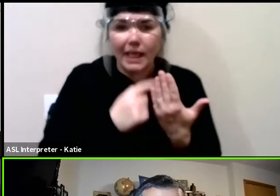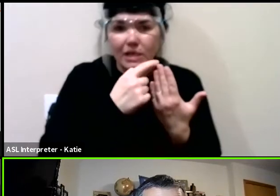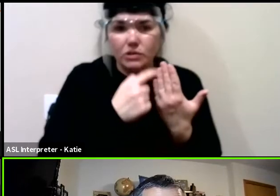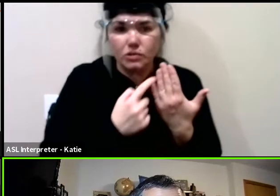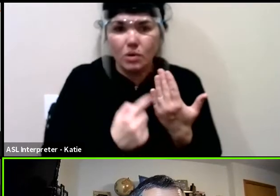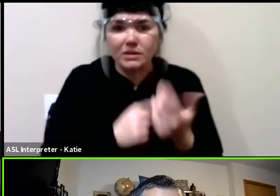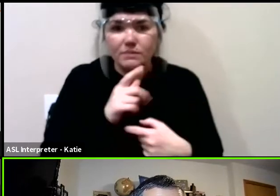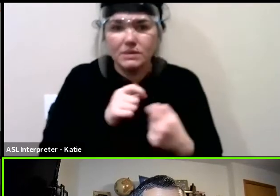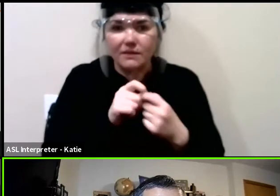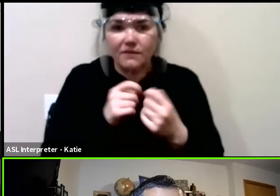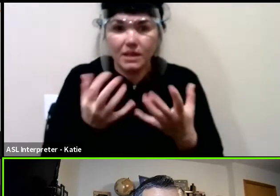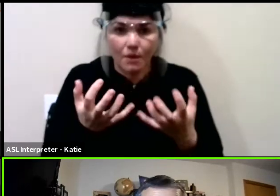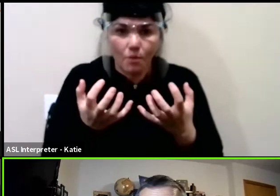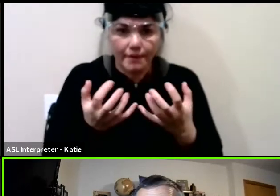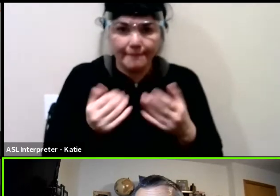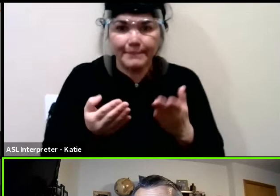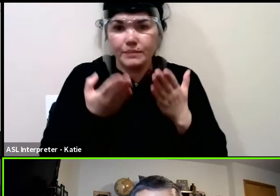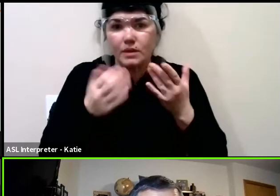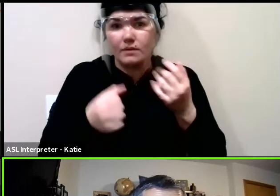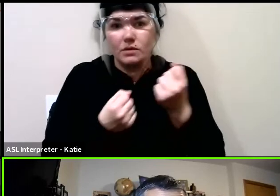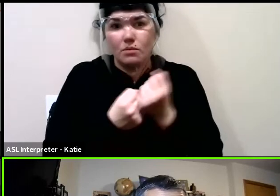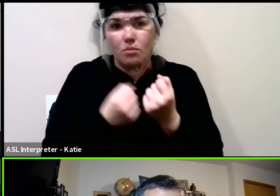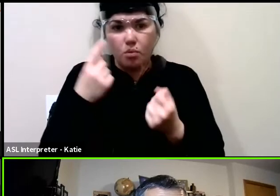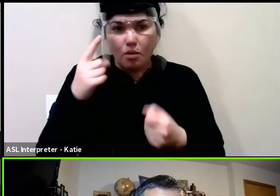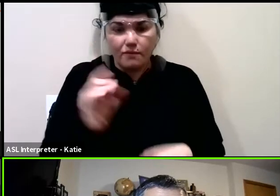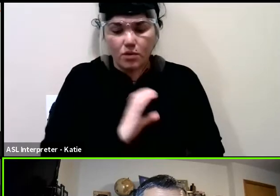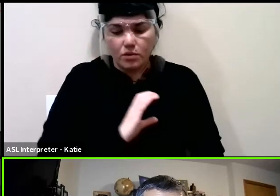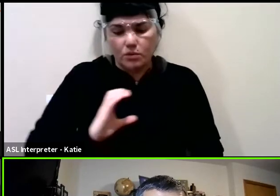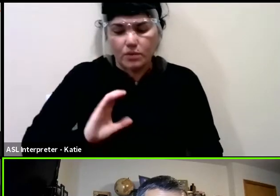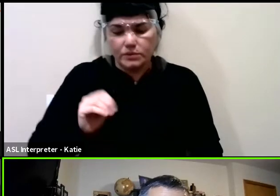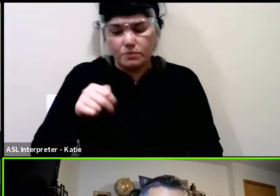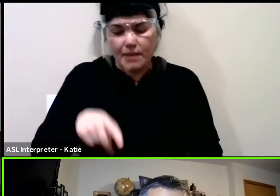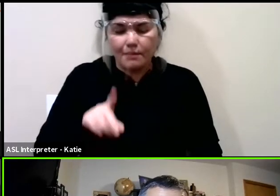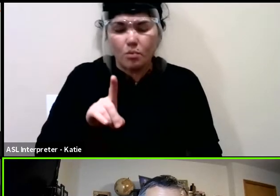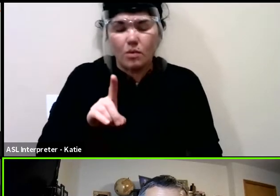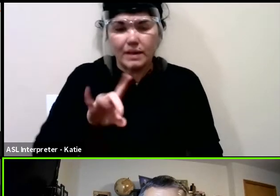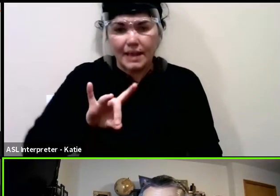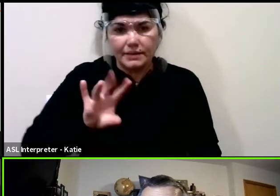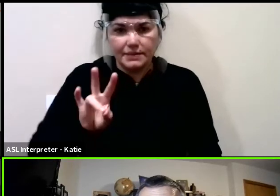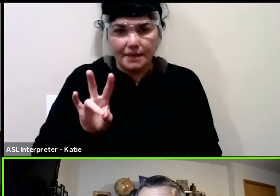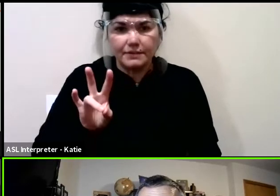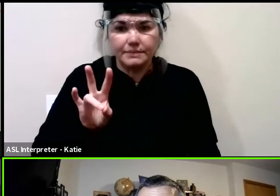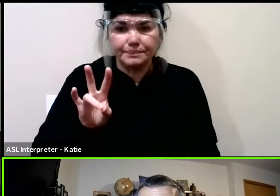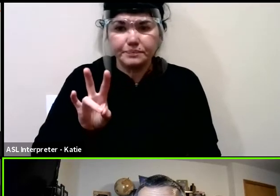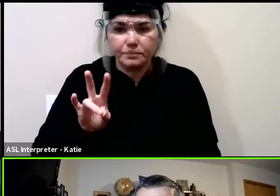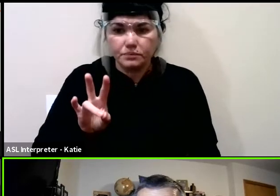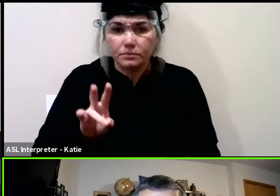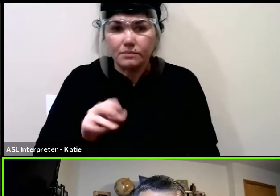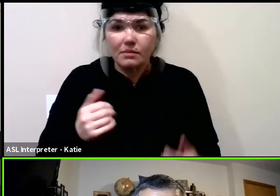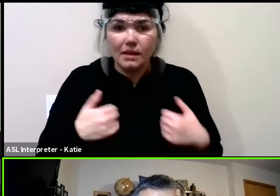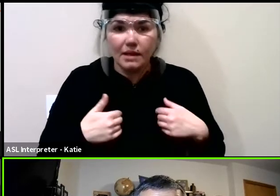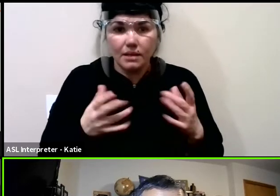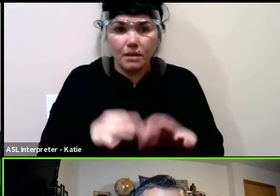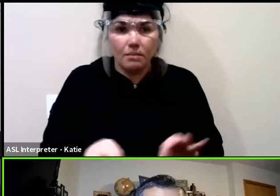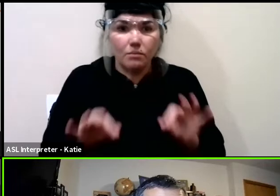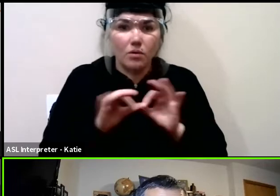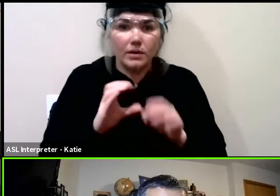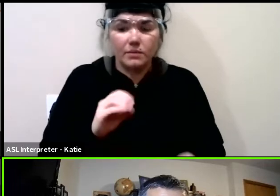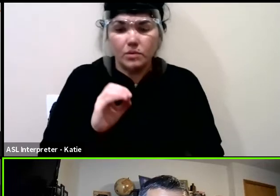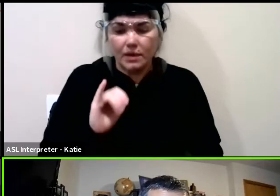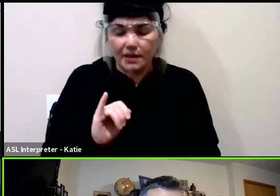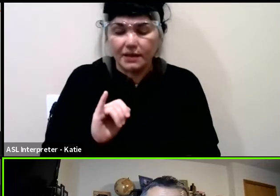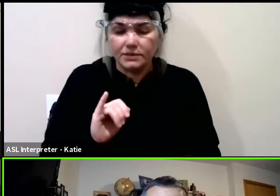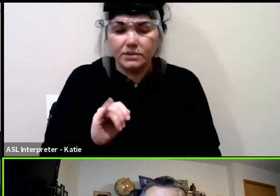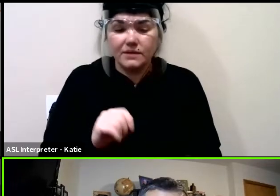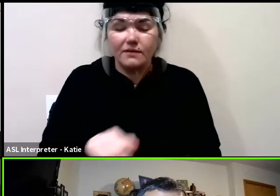specifically i want to offer support for congressional map 187 which draws an important community of interest up and down the coastline of